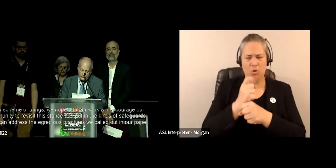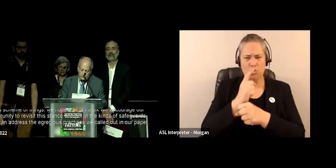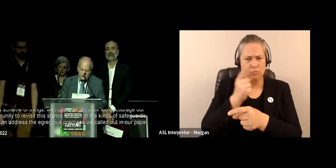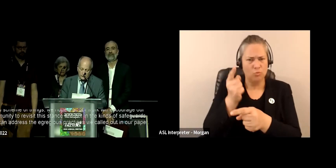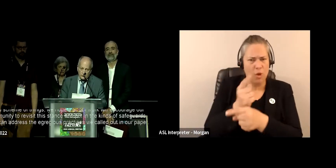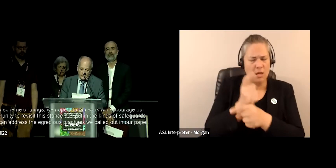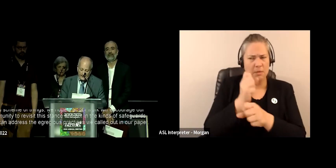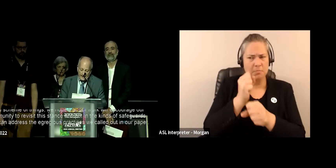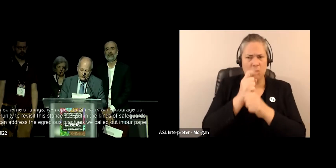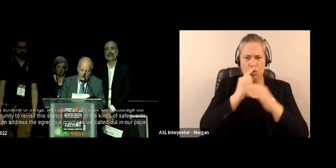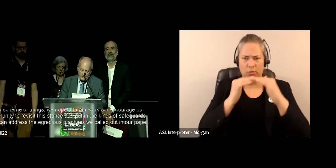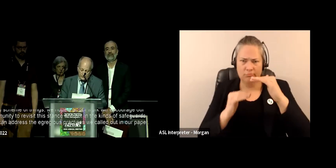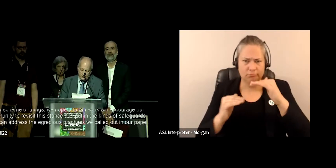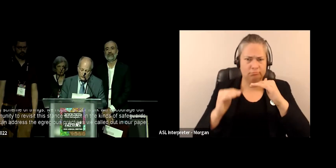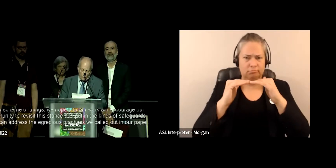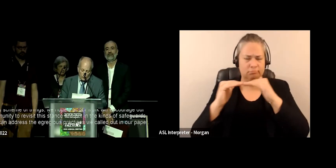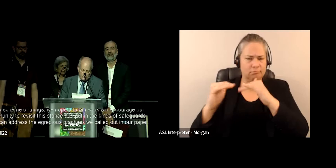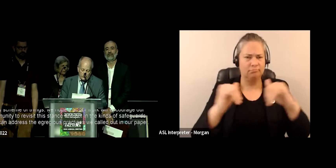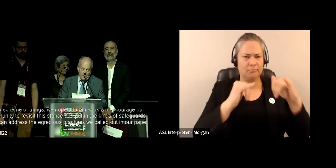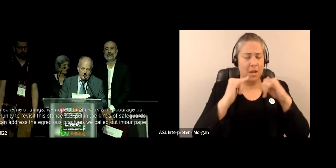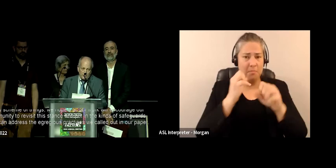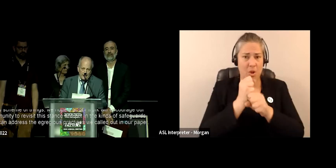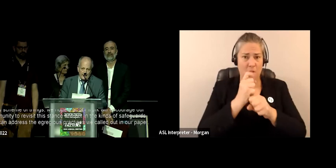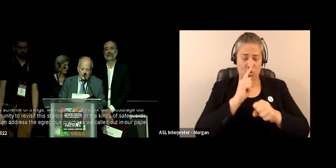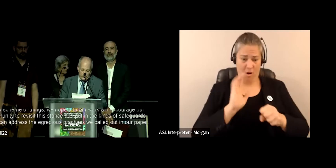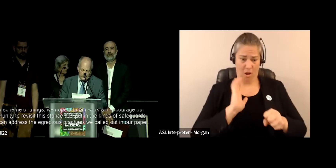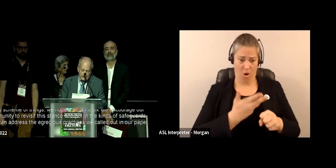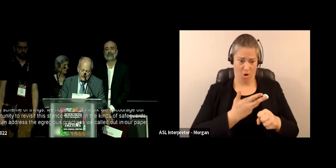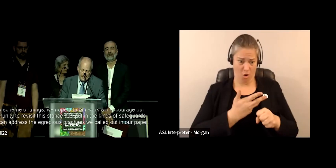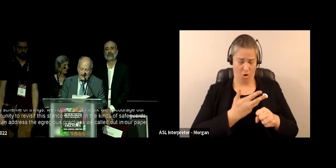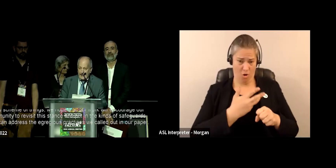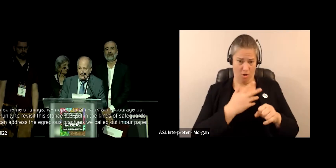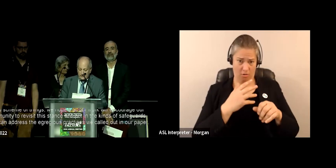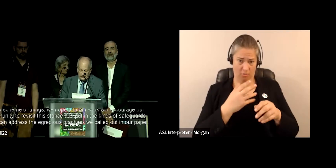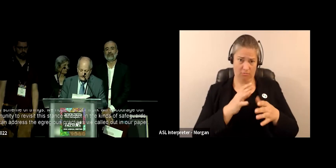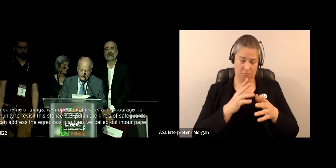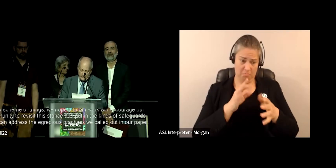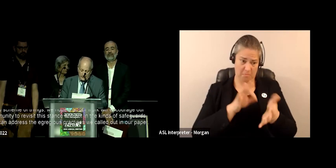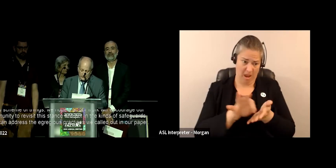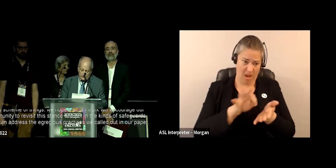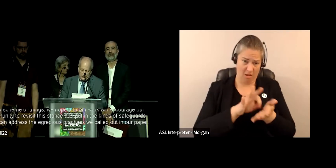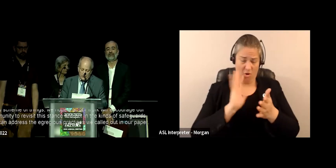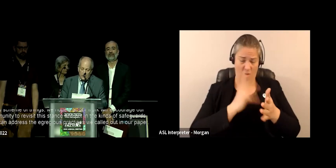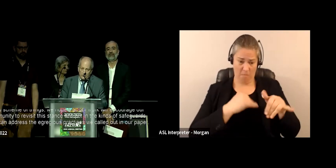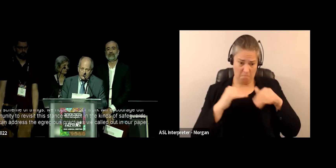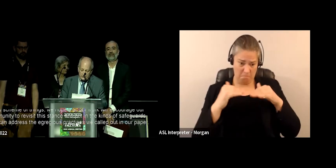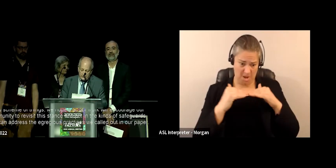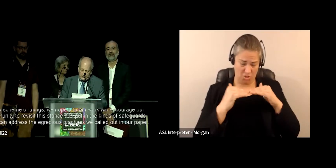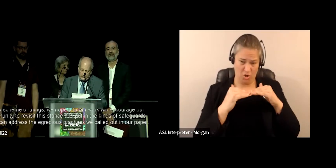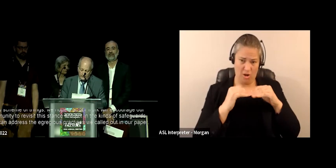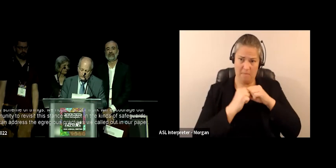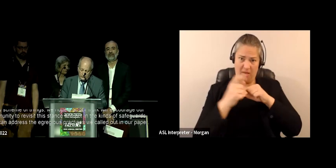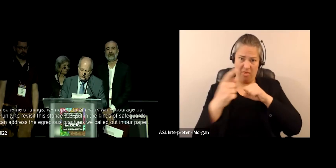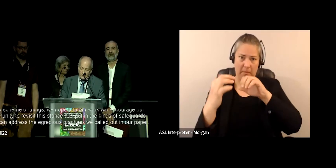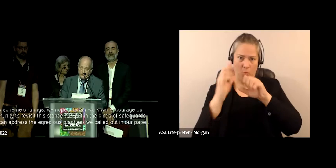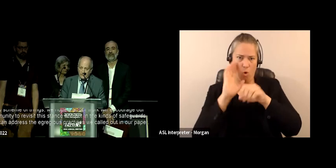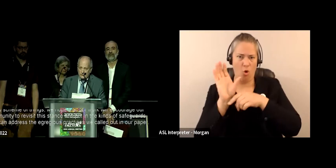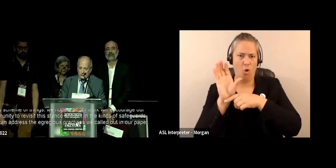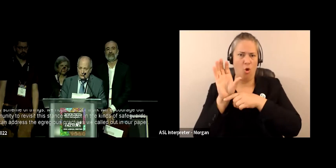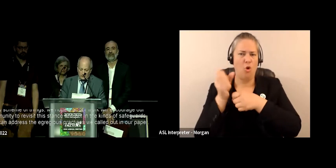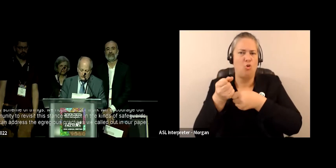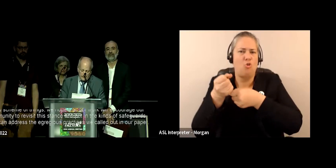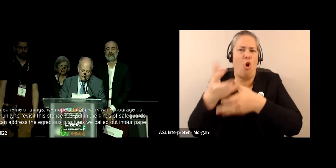but also to ensure that our measures don't work to undermine equity and access in education, particularly for individuals